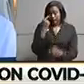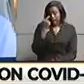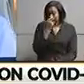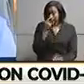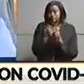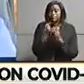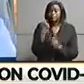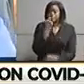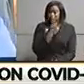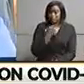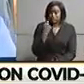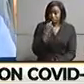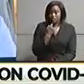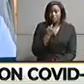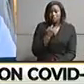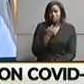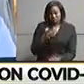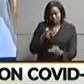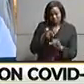mouth.